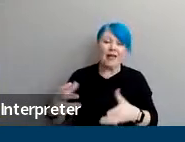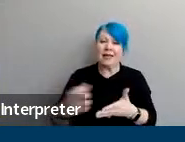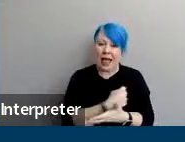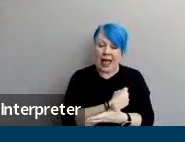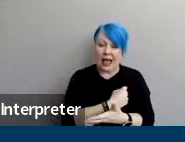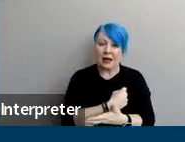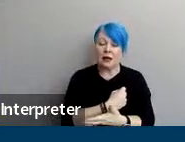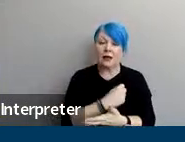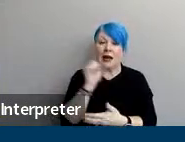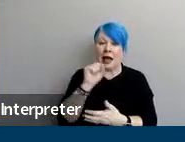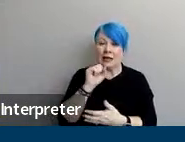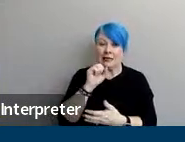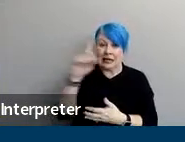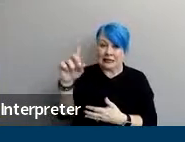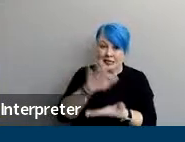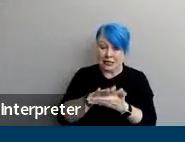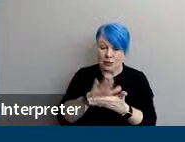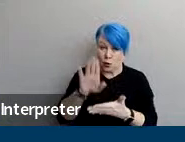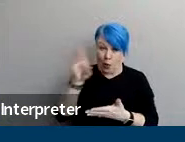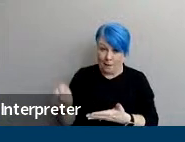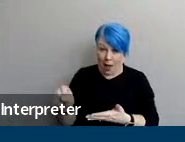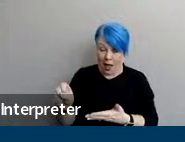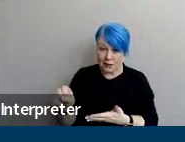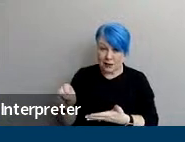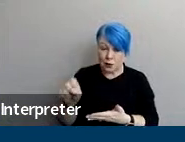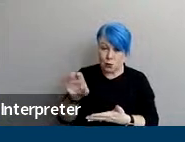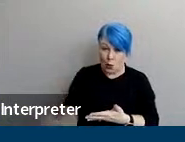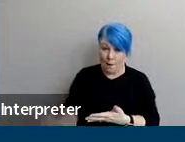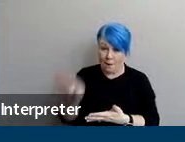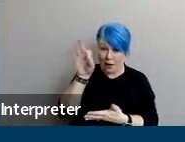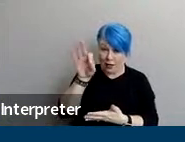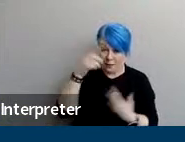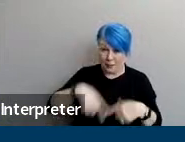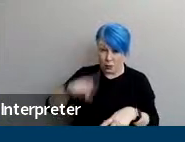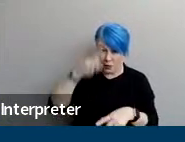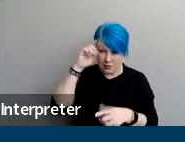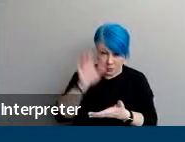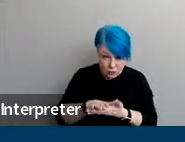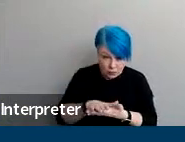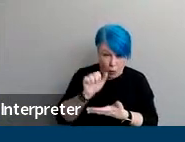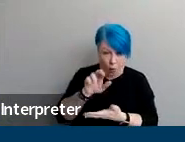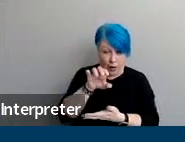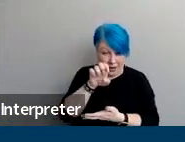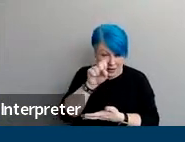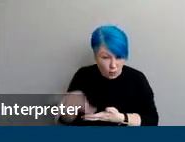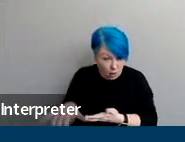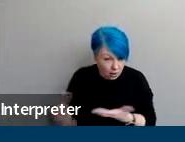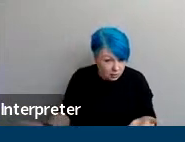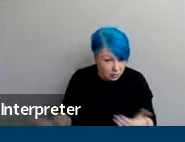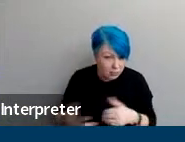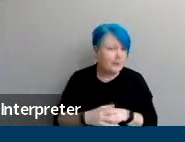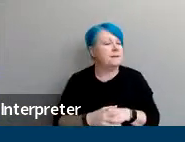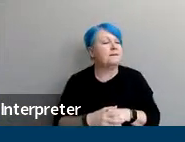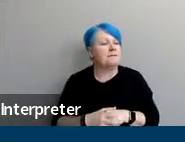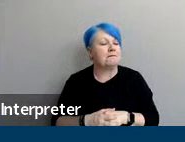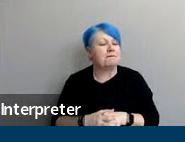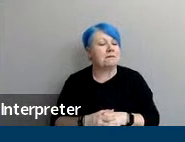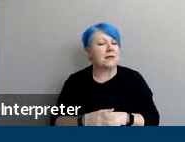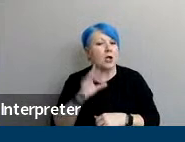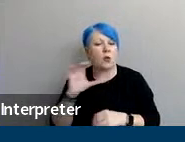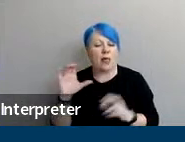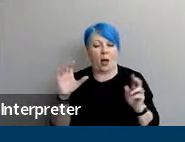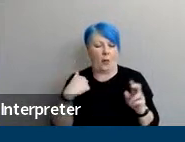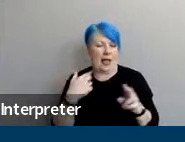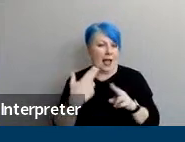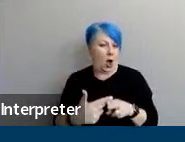for transportation as a related service. That's what we typically look at, providing that curb to curb, what we like to call it,